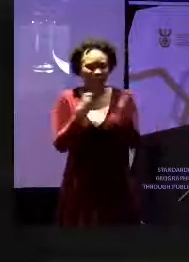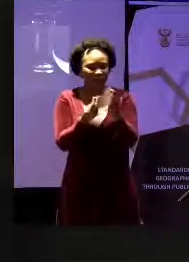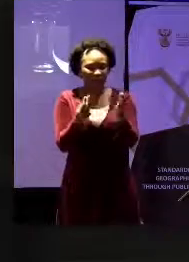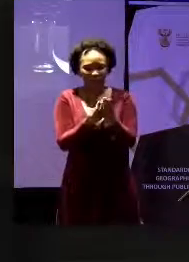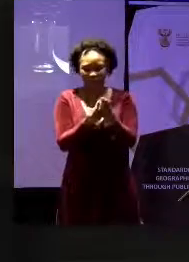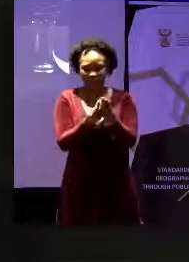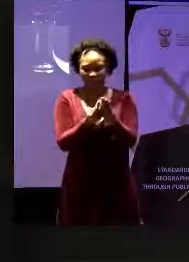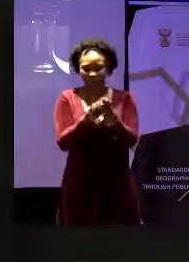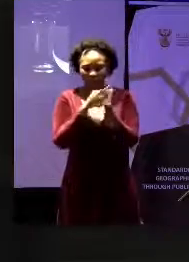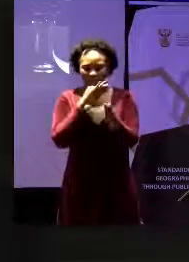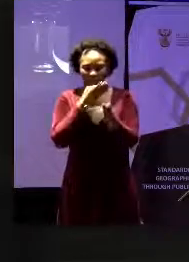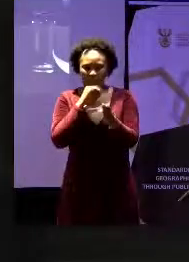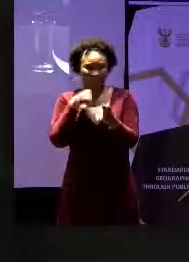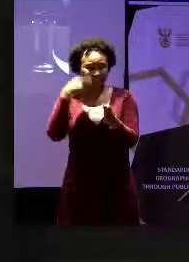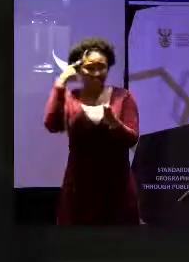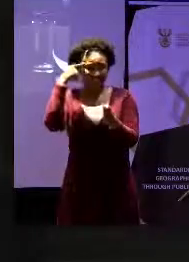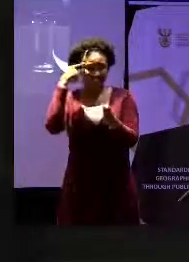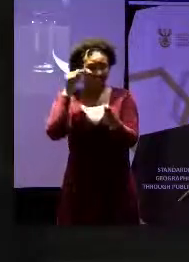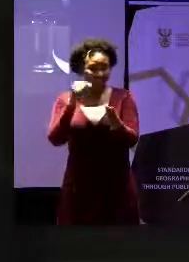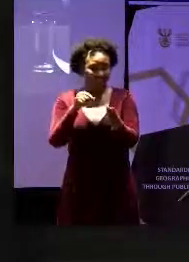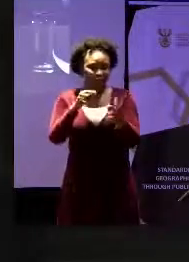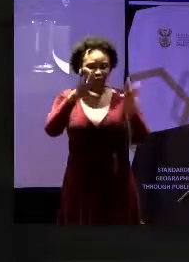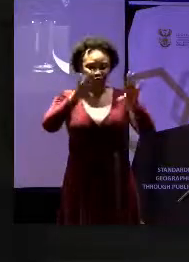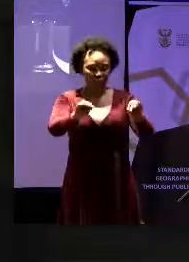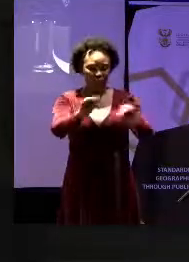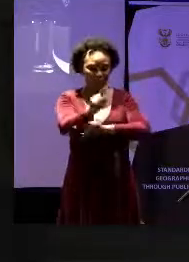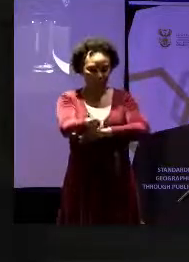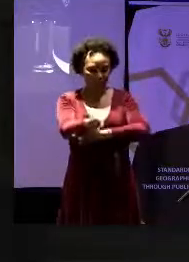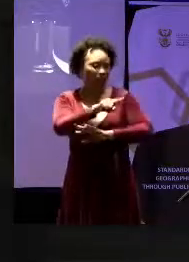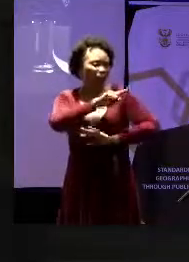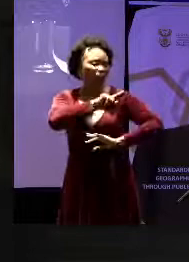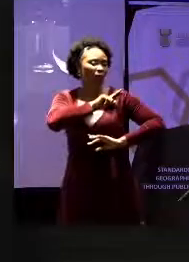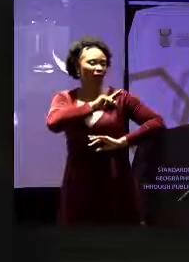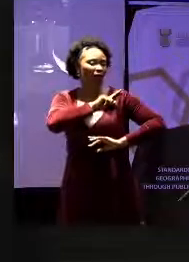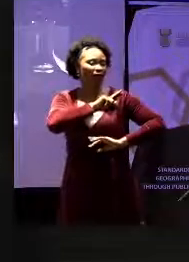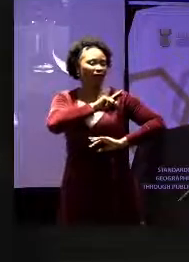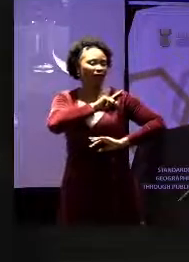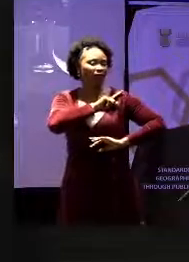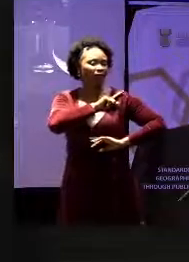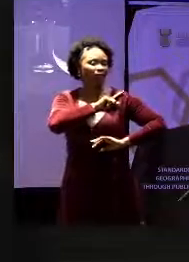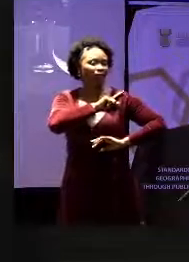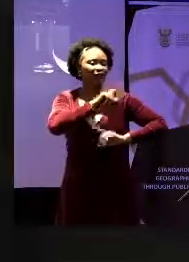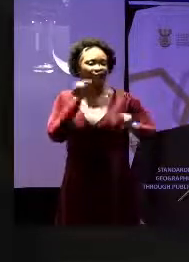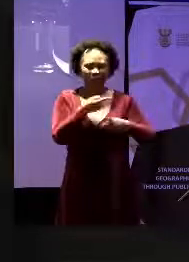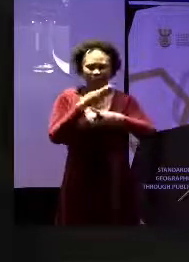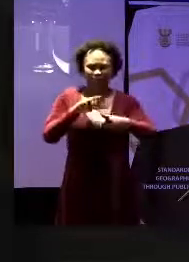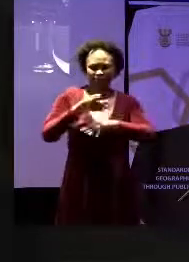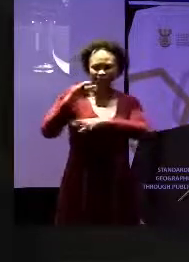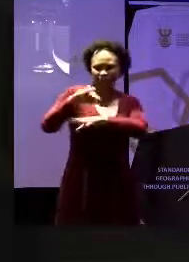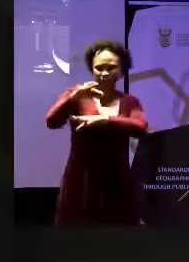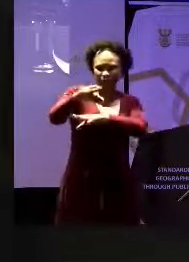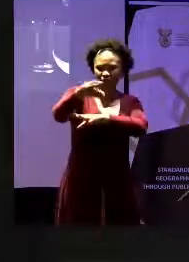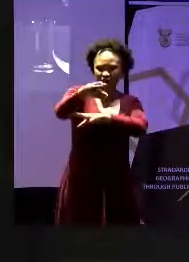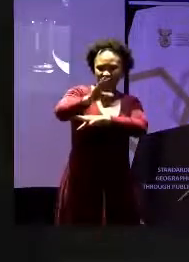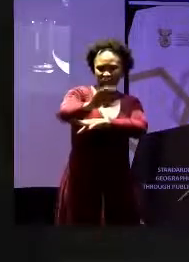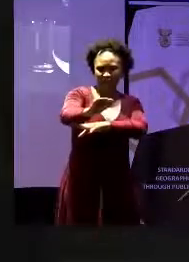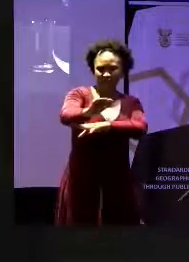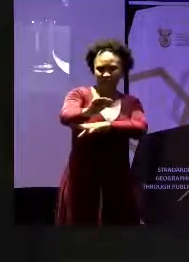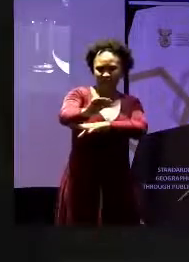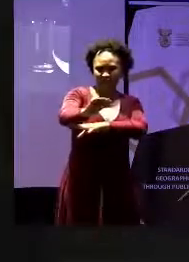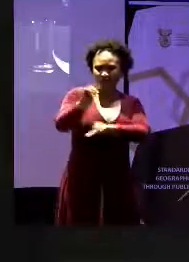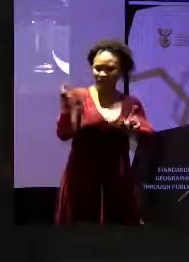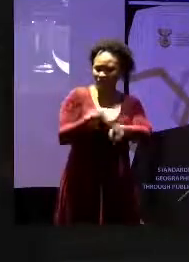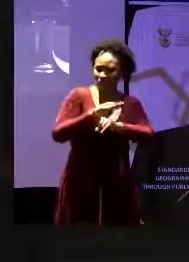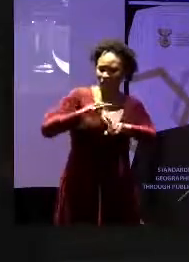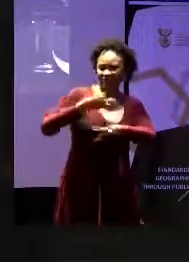things. And I think this must get to an end. Because we cannot have a future. We cannot have